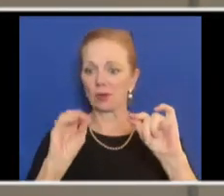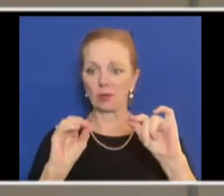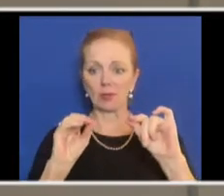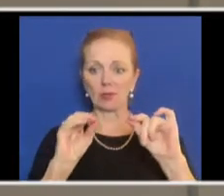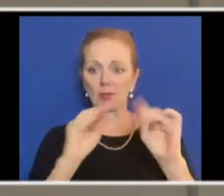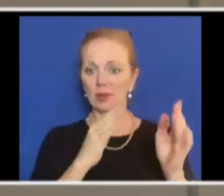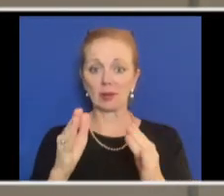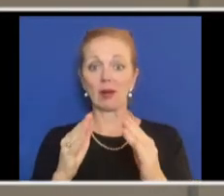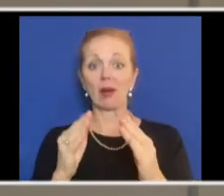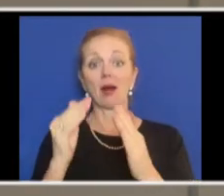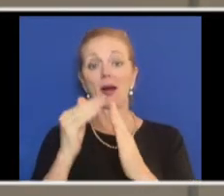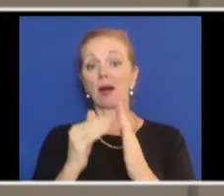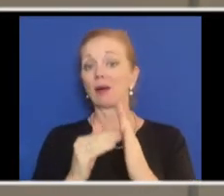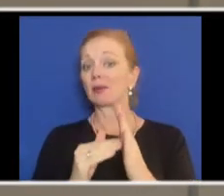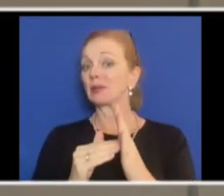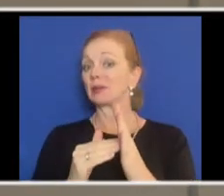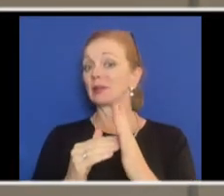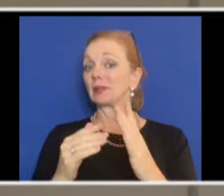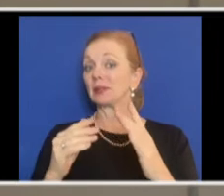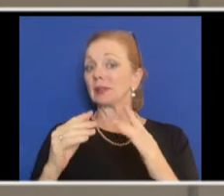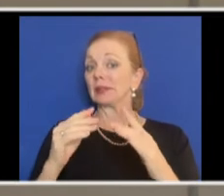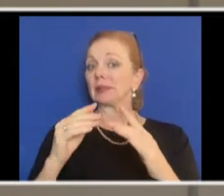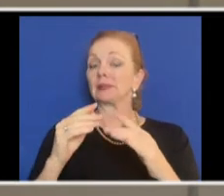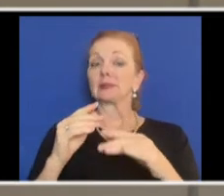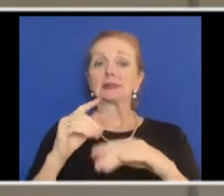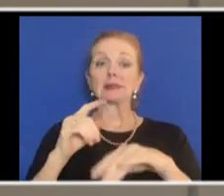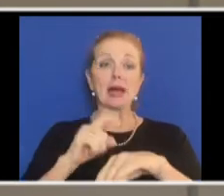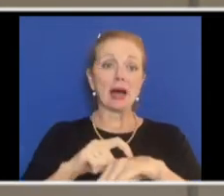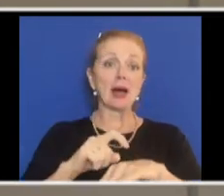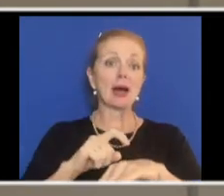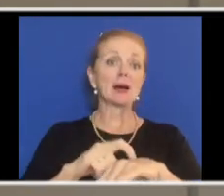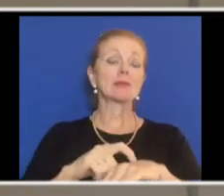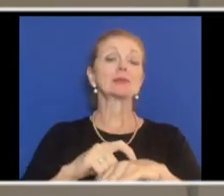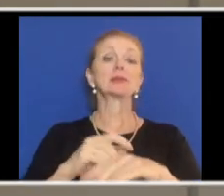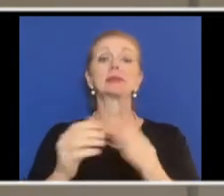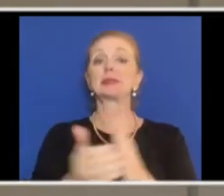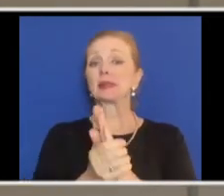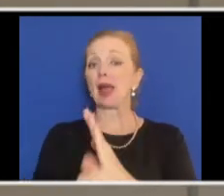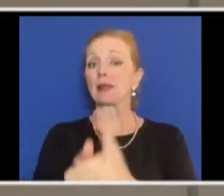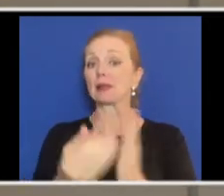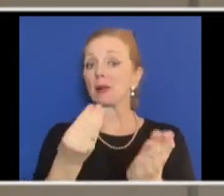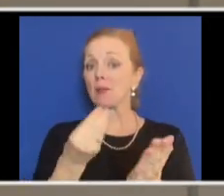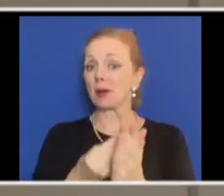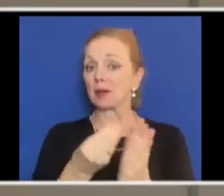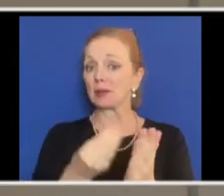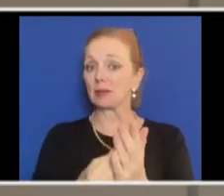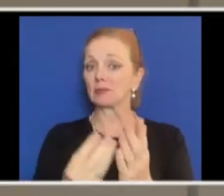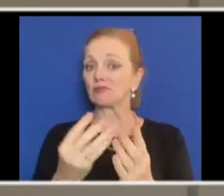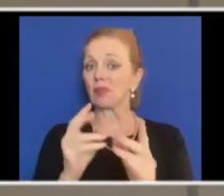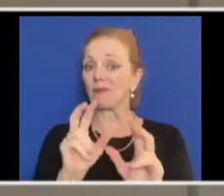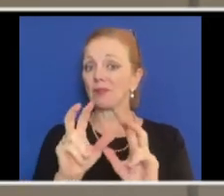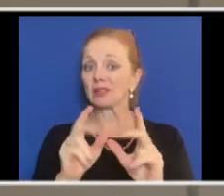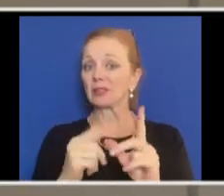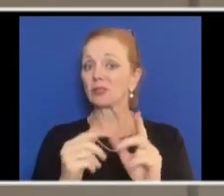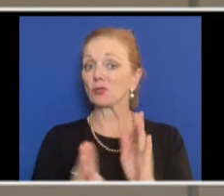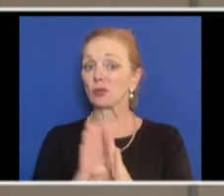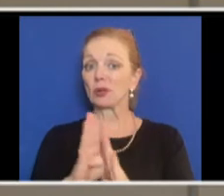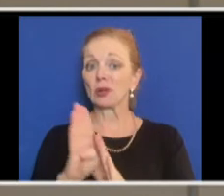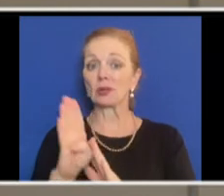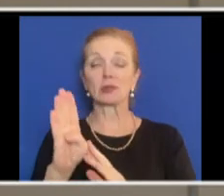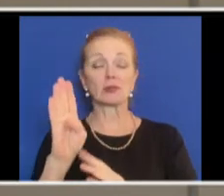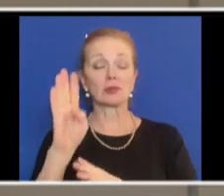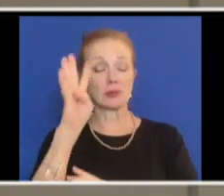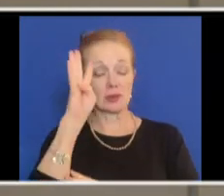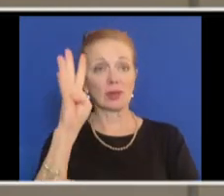a lot of time talent and funding went to create as well as the question of in the future